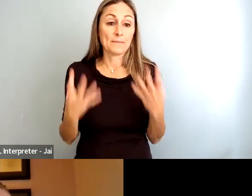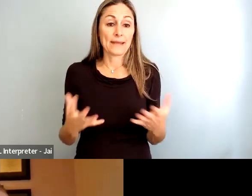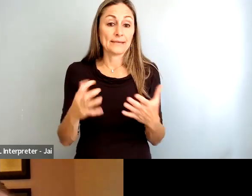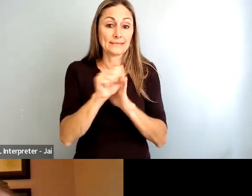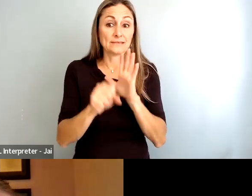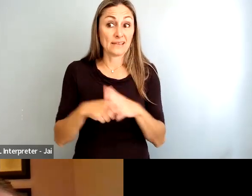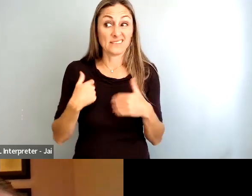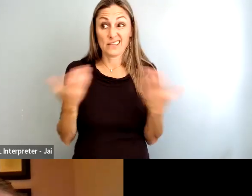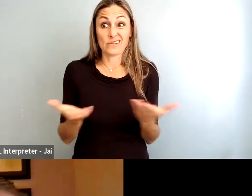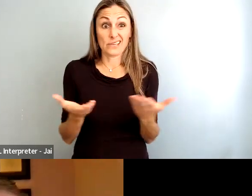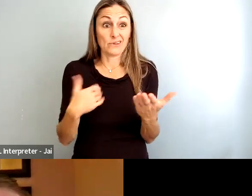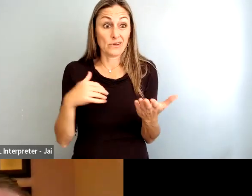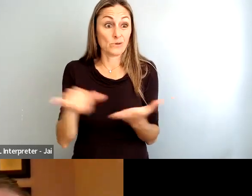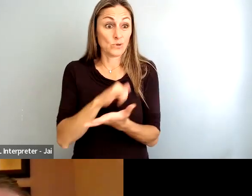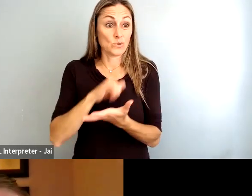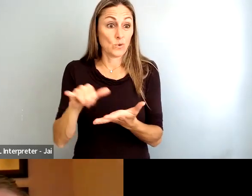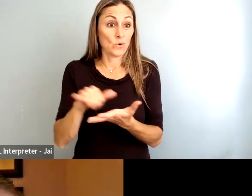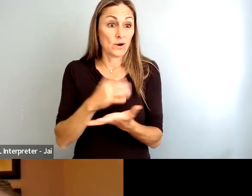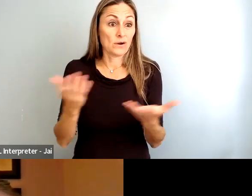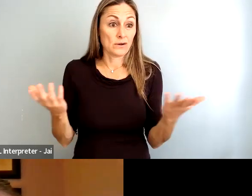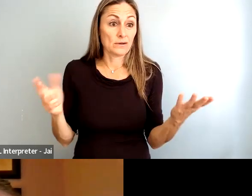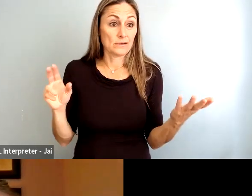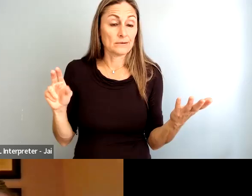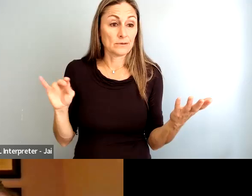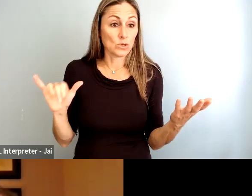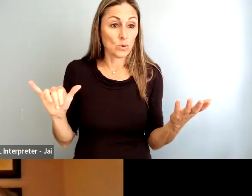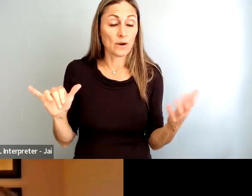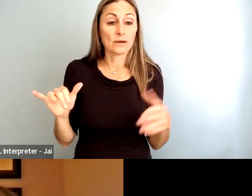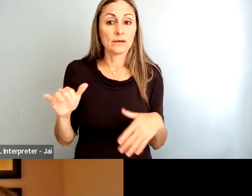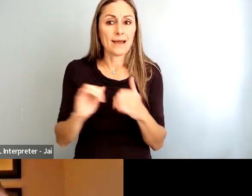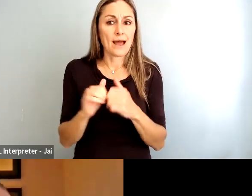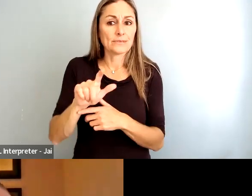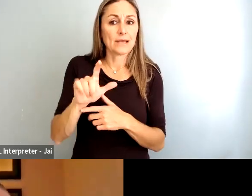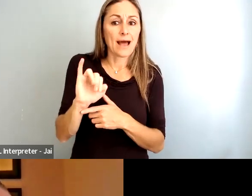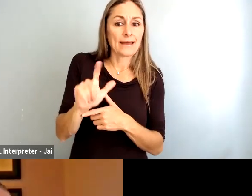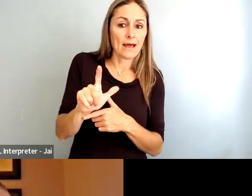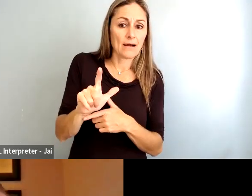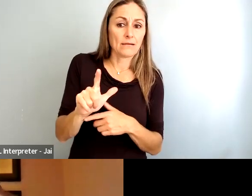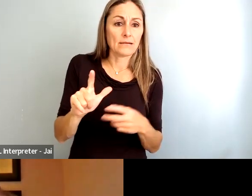York, is how does IL and